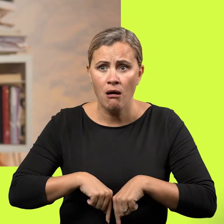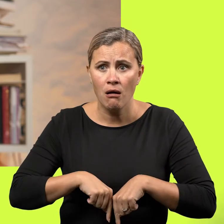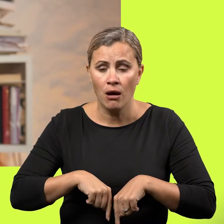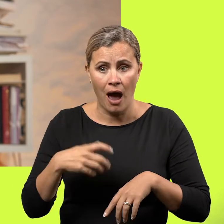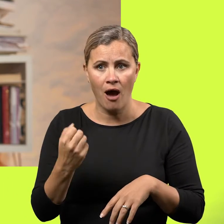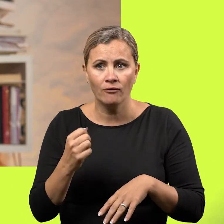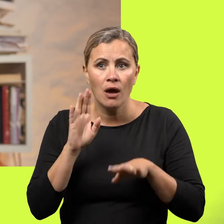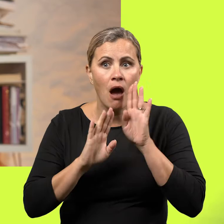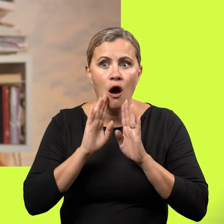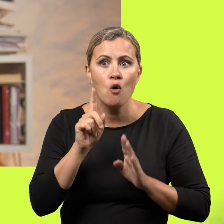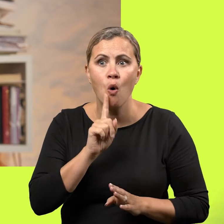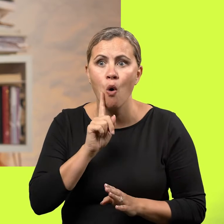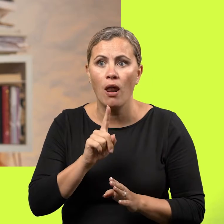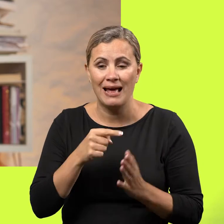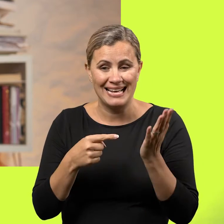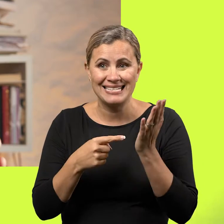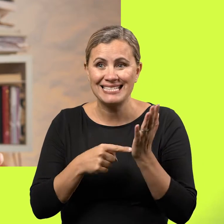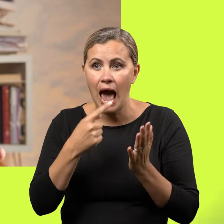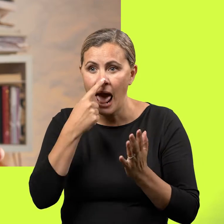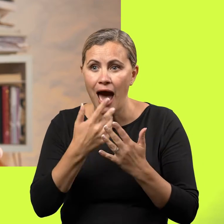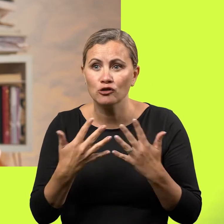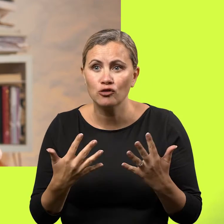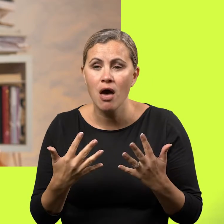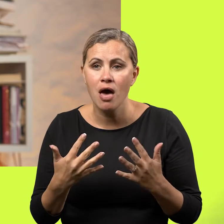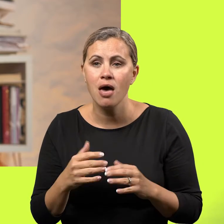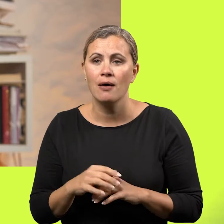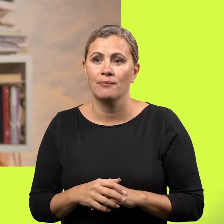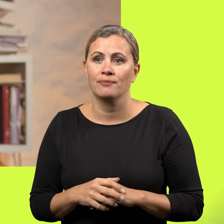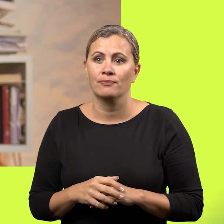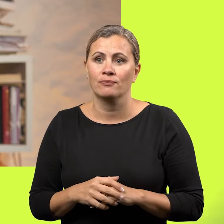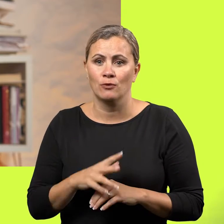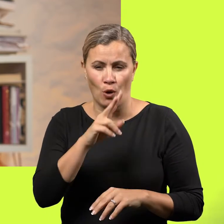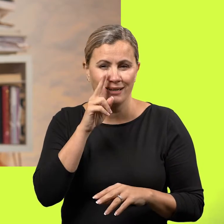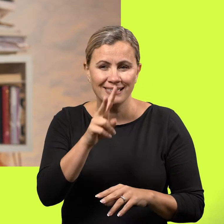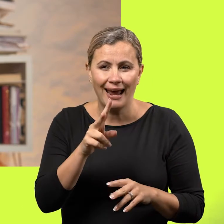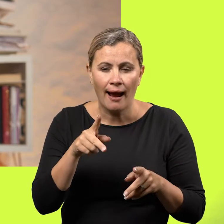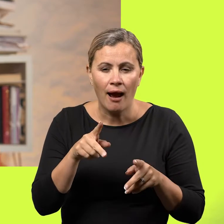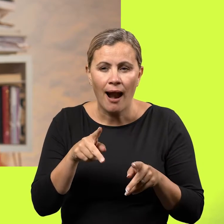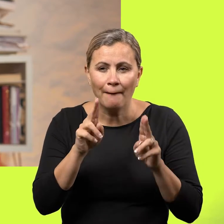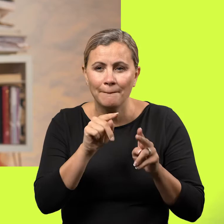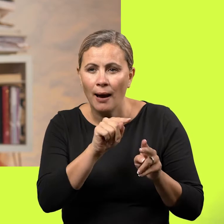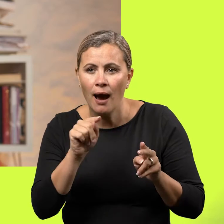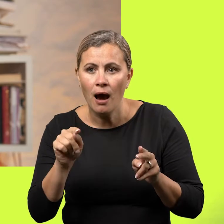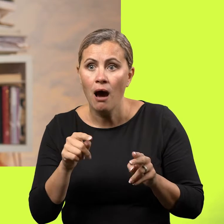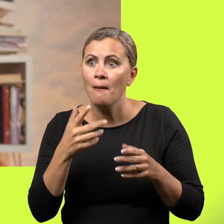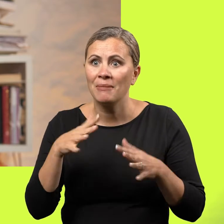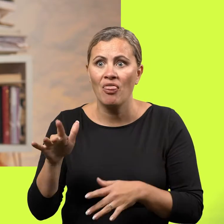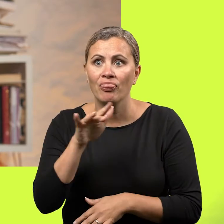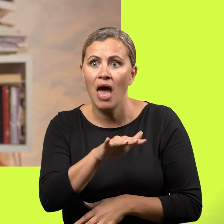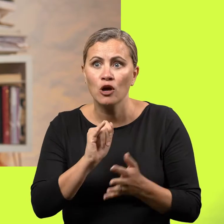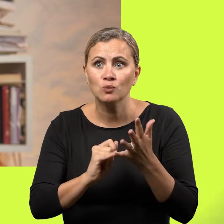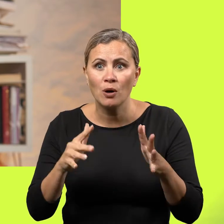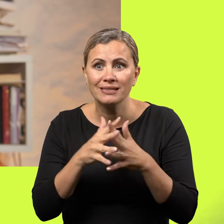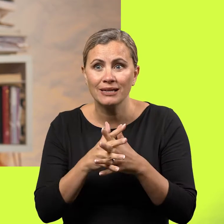There's a young girl, a teenager. You'll see in the clips, she was there in